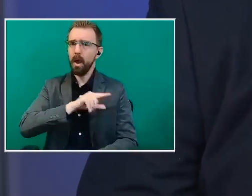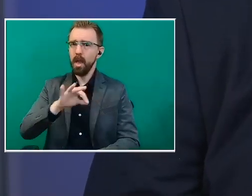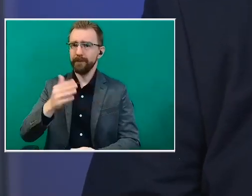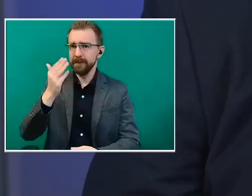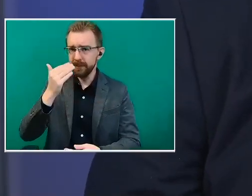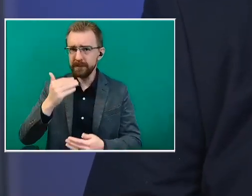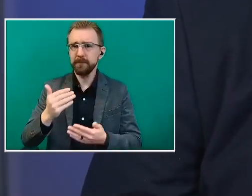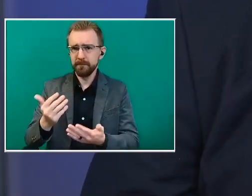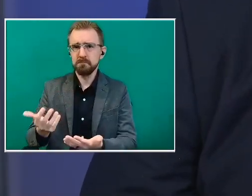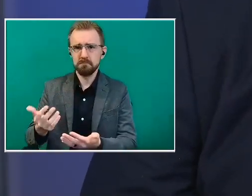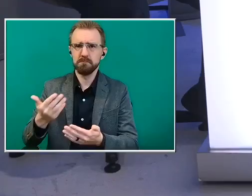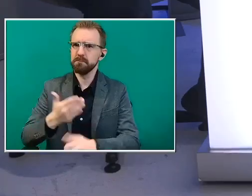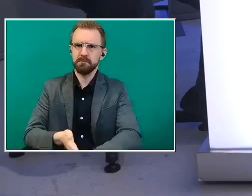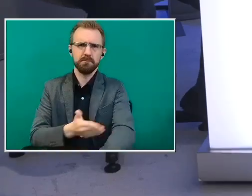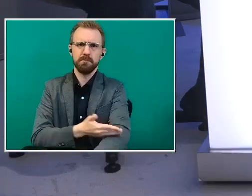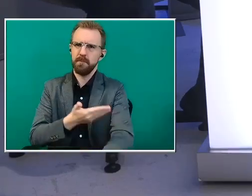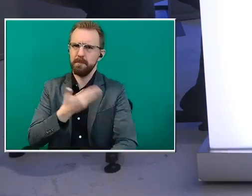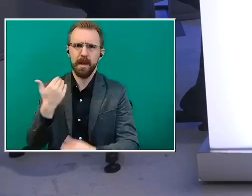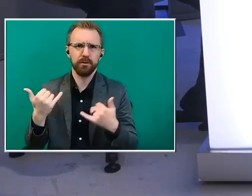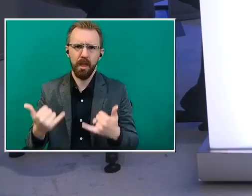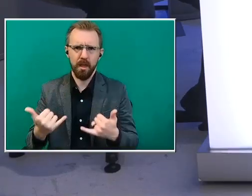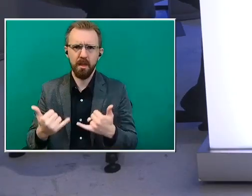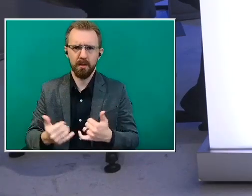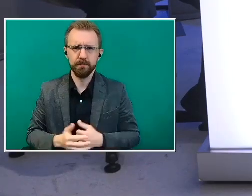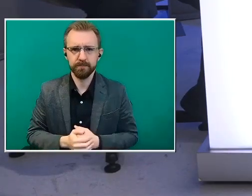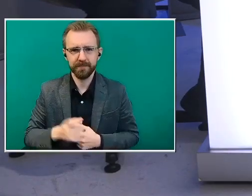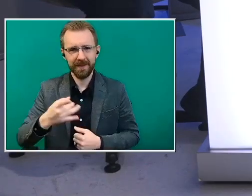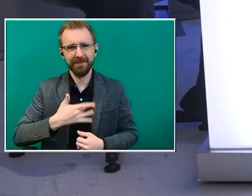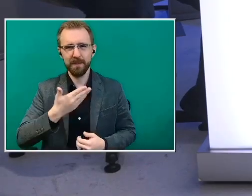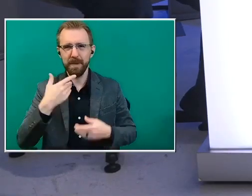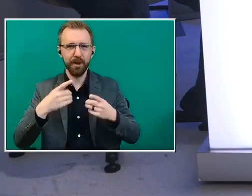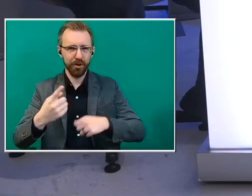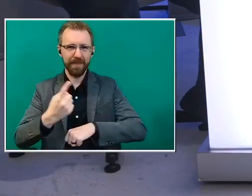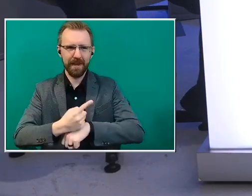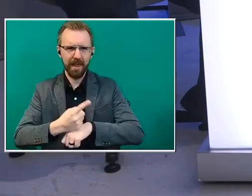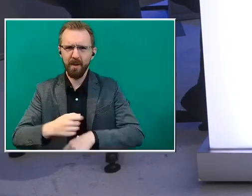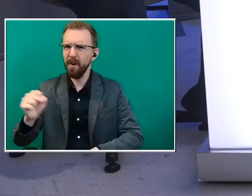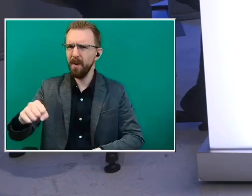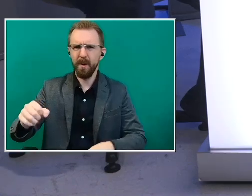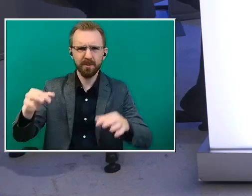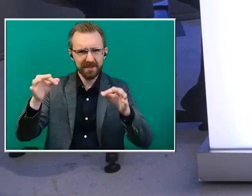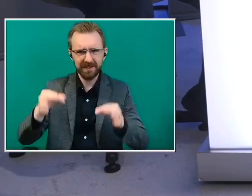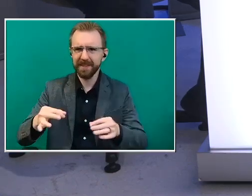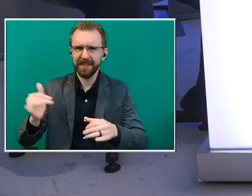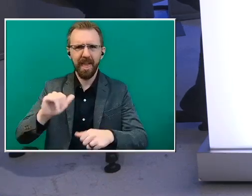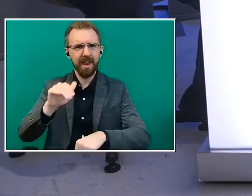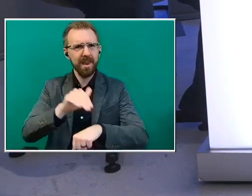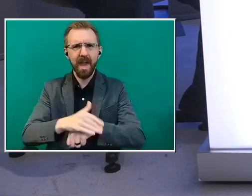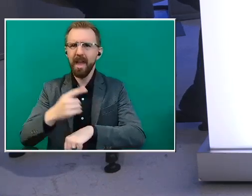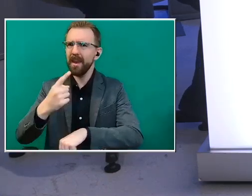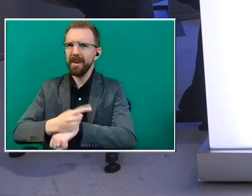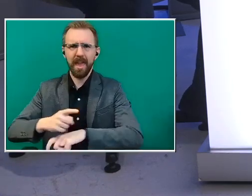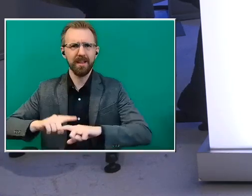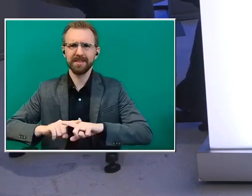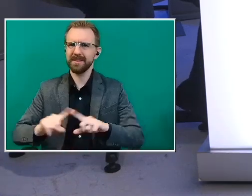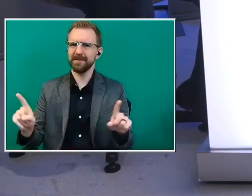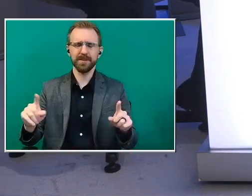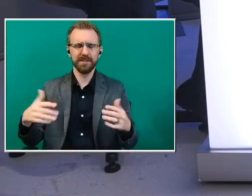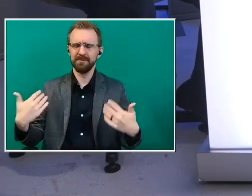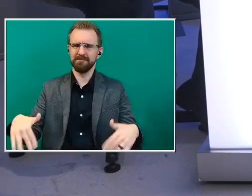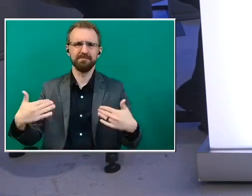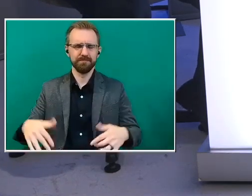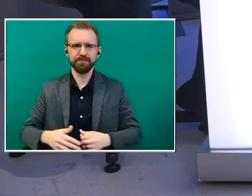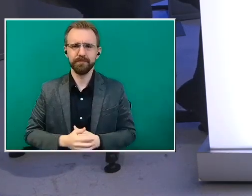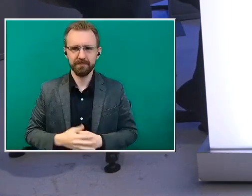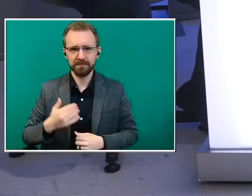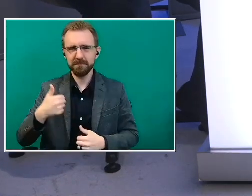better nowadays. And you feel better during the day. Oh, absolutely. It was a night and day difference for me personally. Yeah. You know. I remember seeing a patient one time,